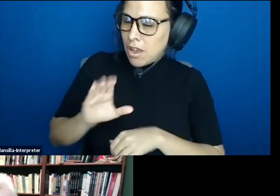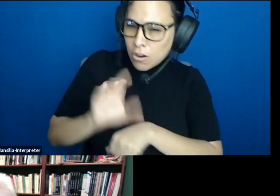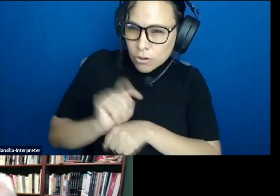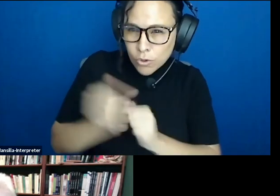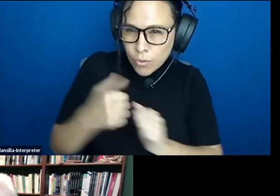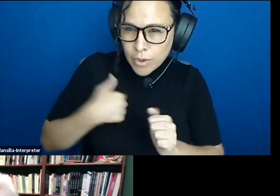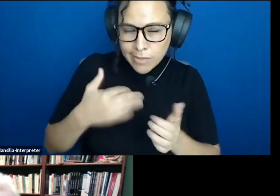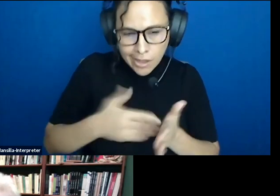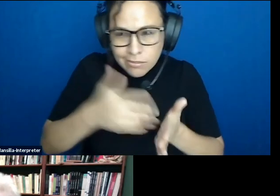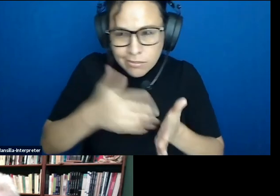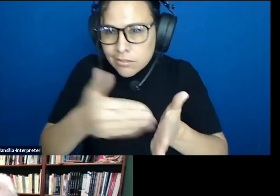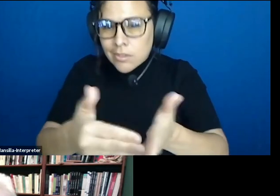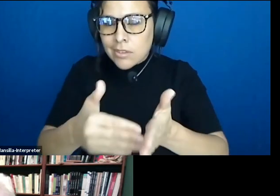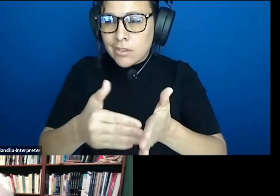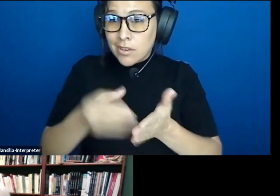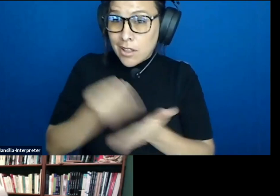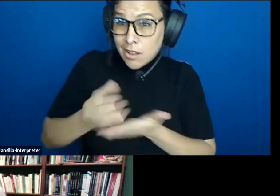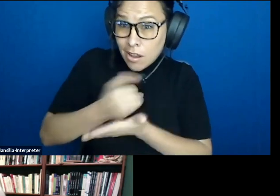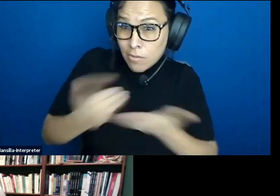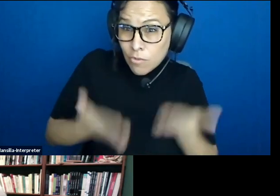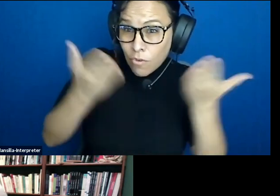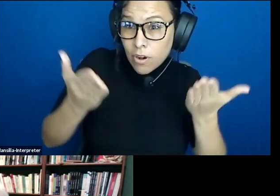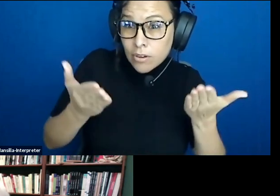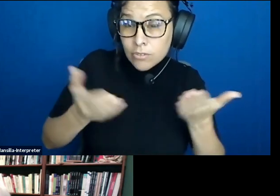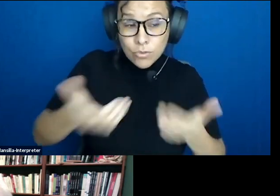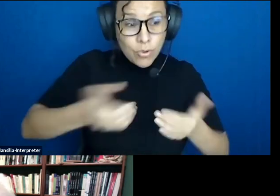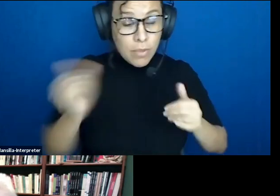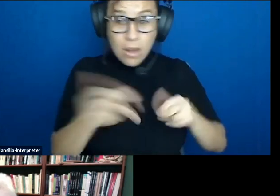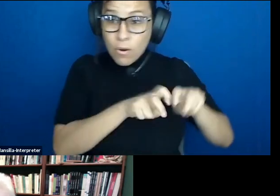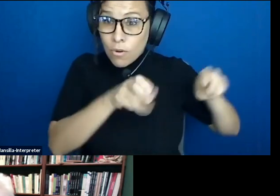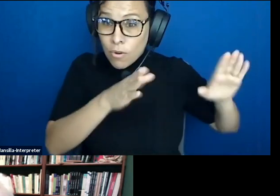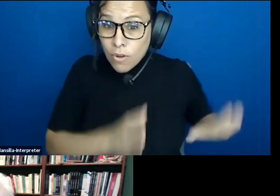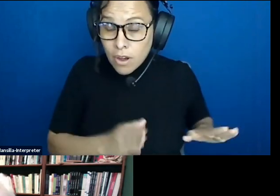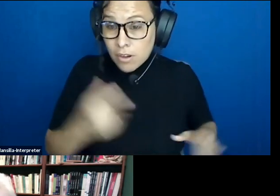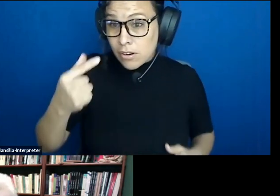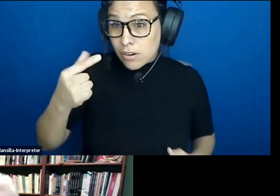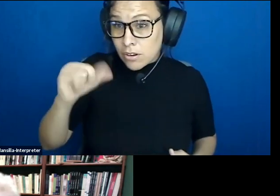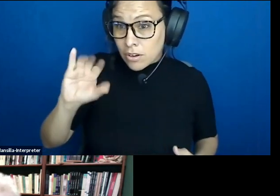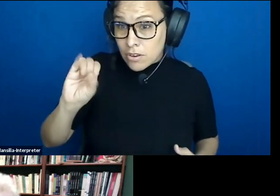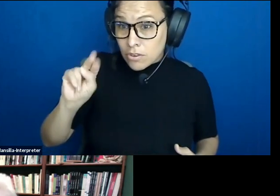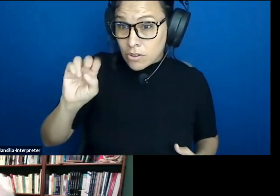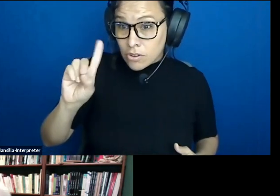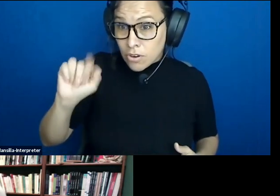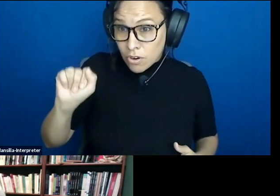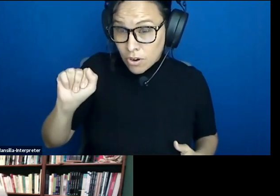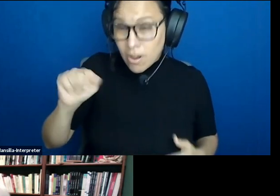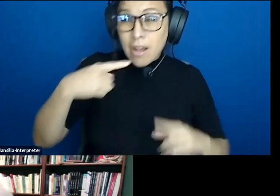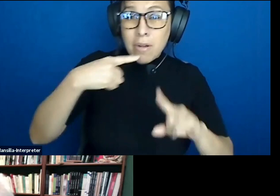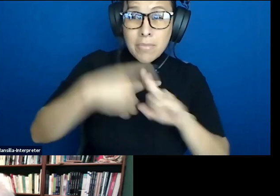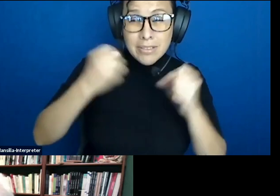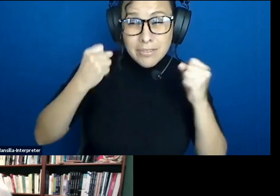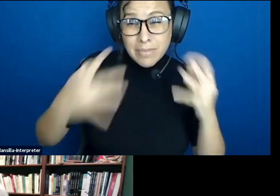me, raising the money, to inviting the panelists and Gioconda, and dealing with numerous